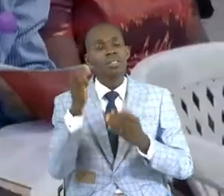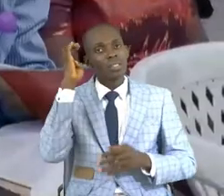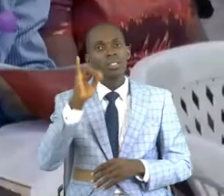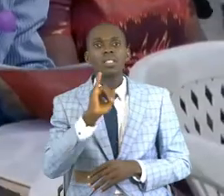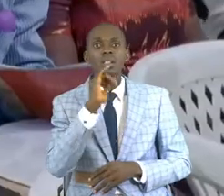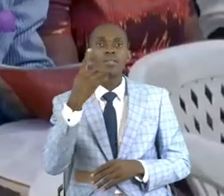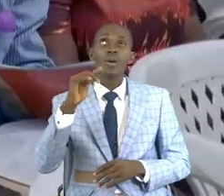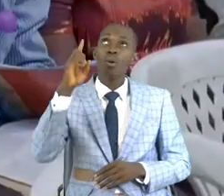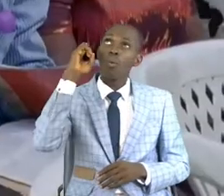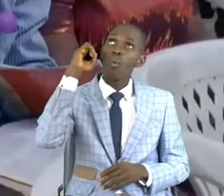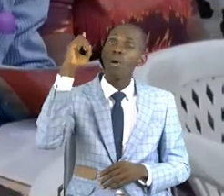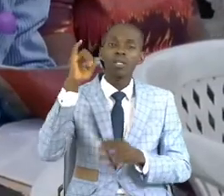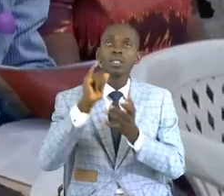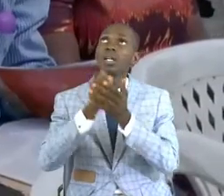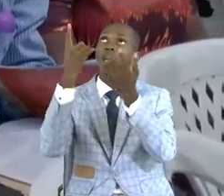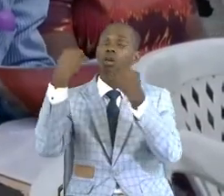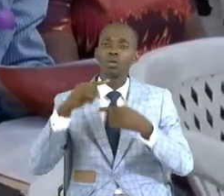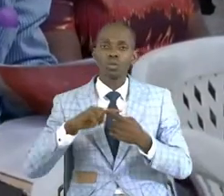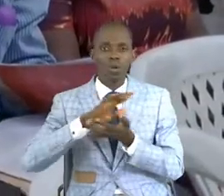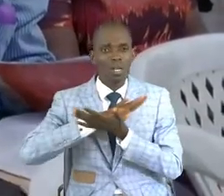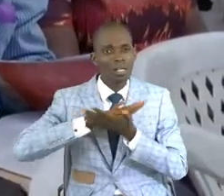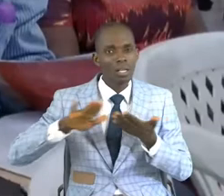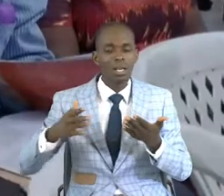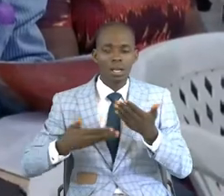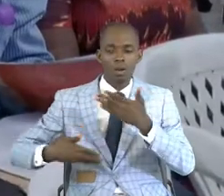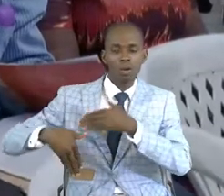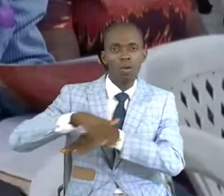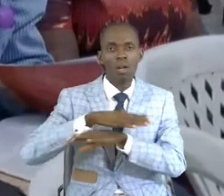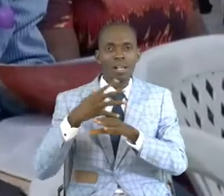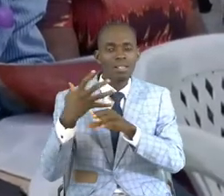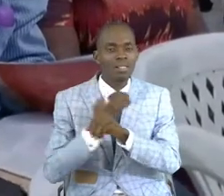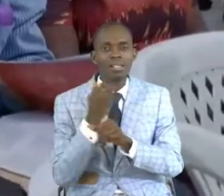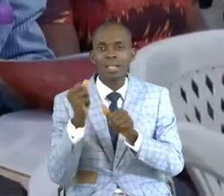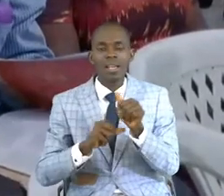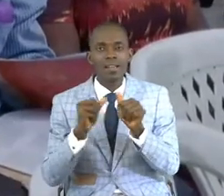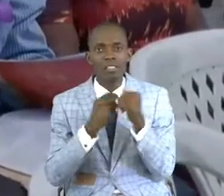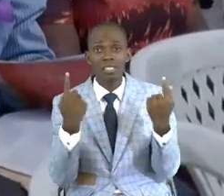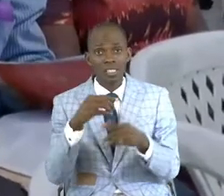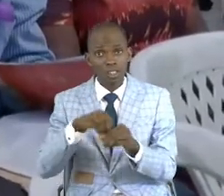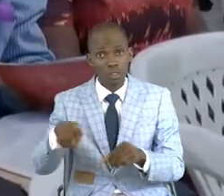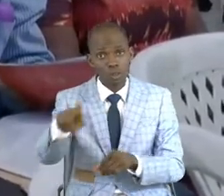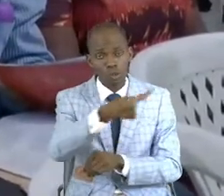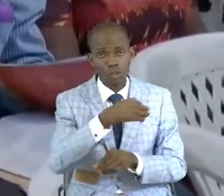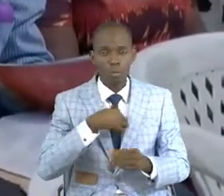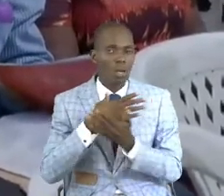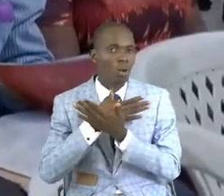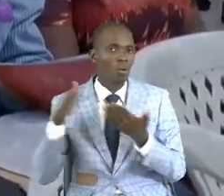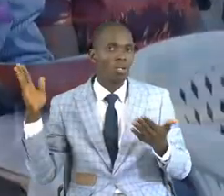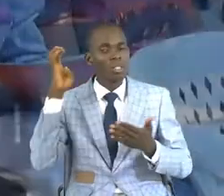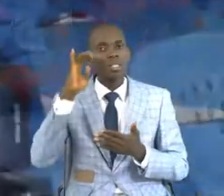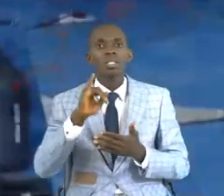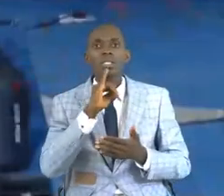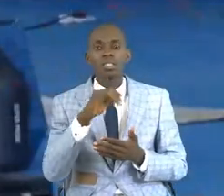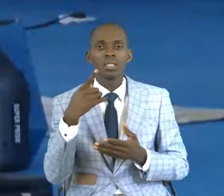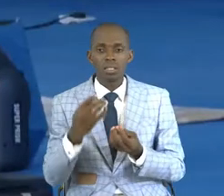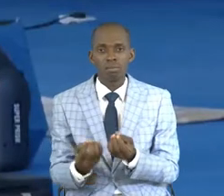comes to cleanse and cover and takes every sin away. He is the propitiation for our sins,